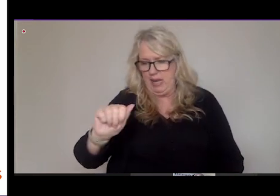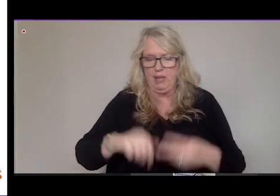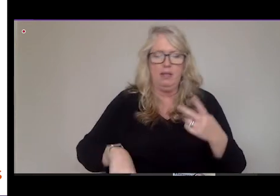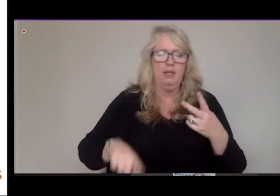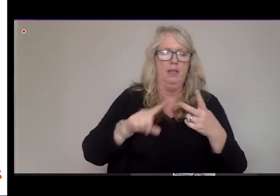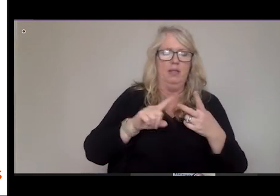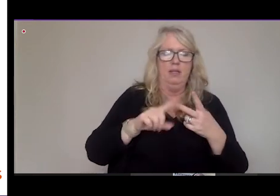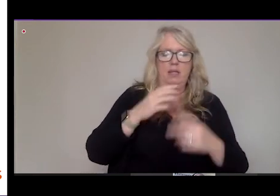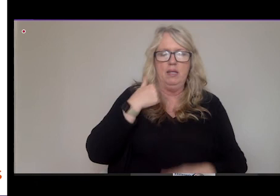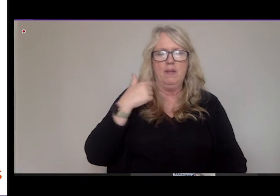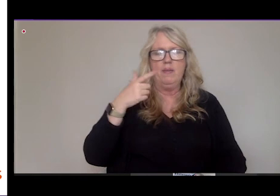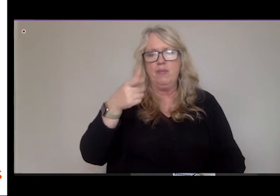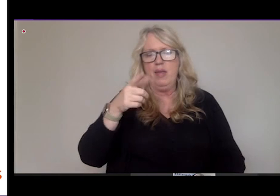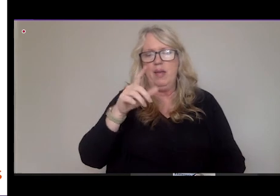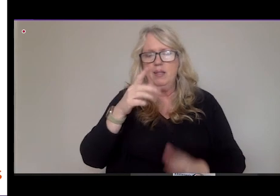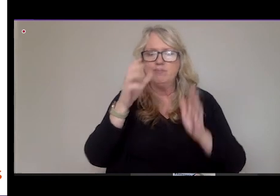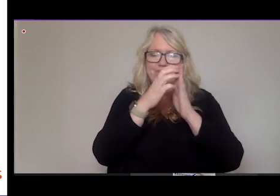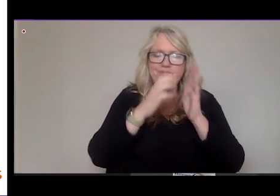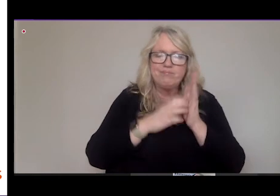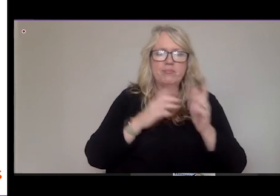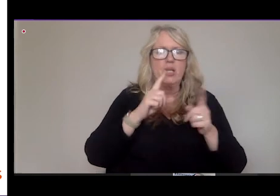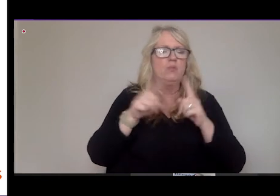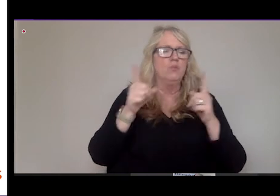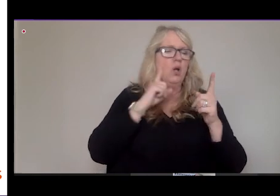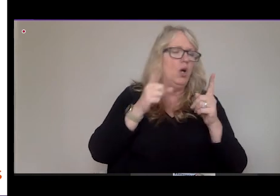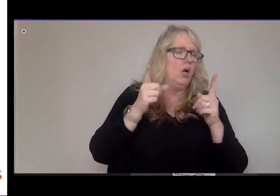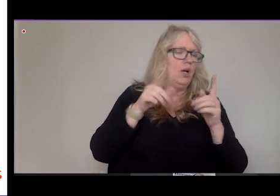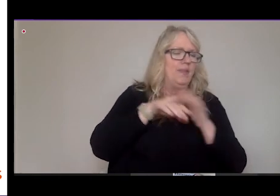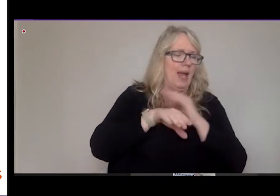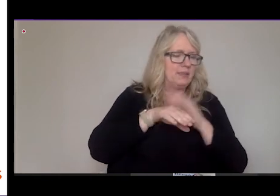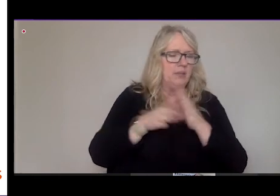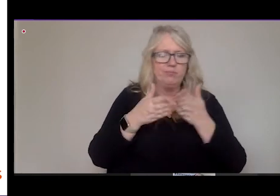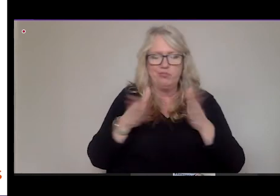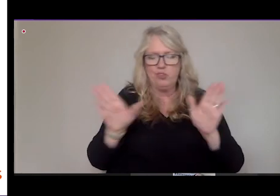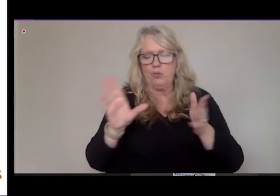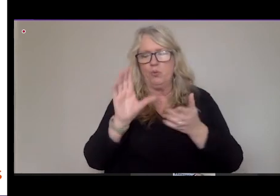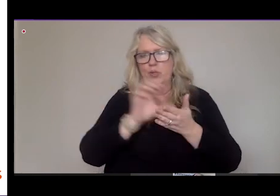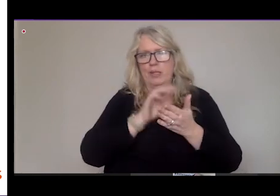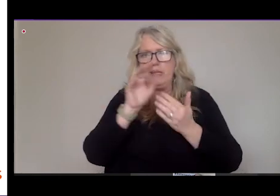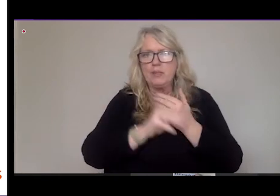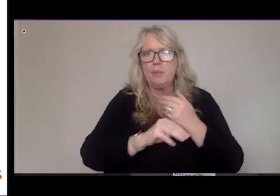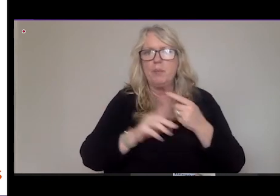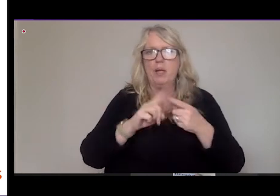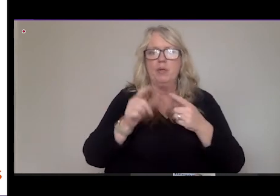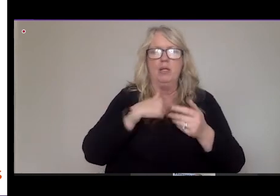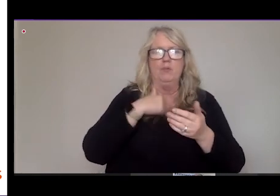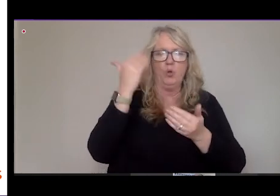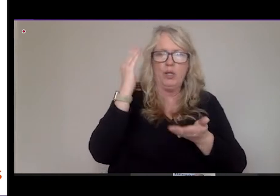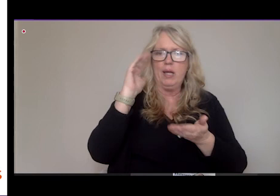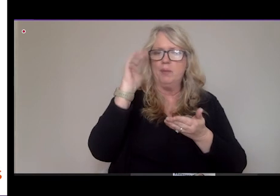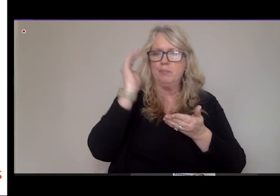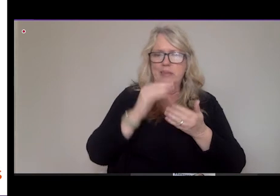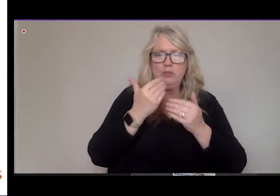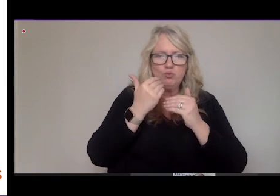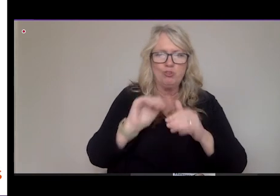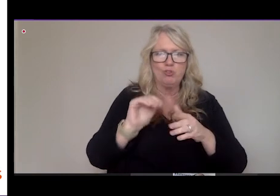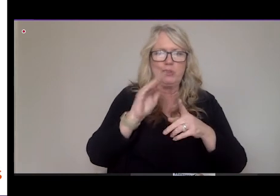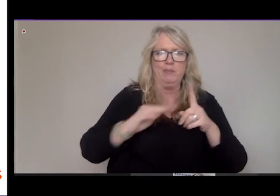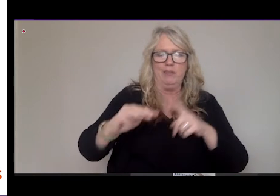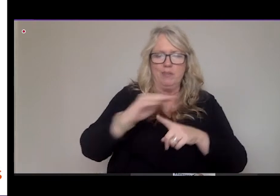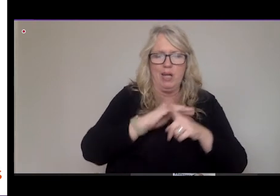as IDEA, the tenets associated with access to the general education curriculum, least